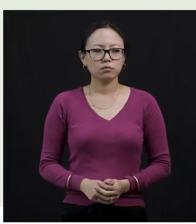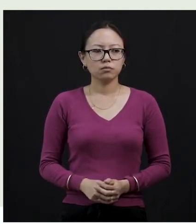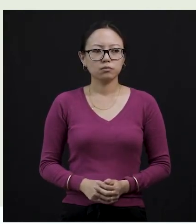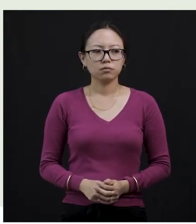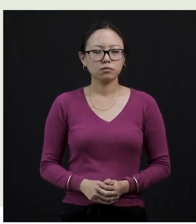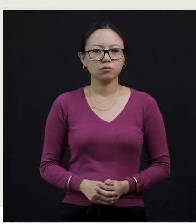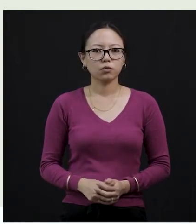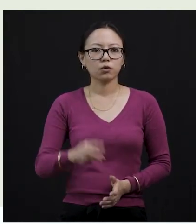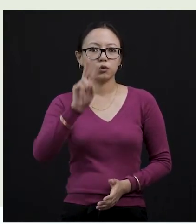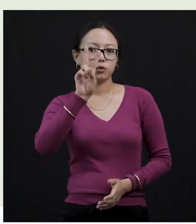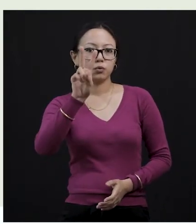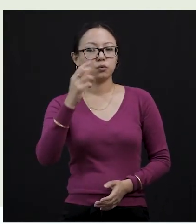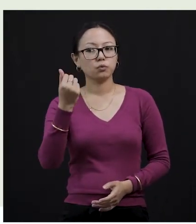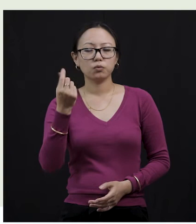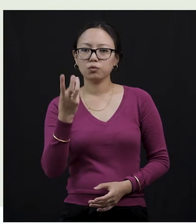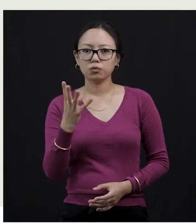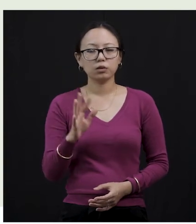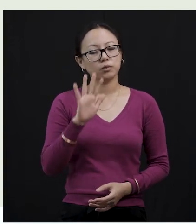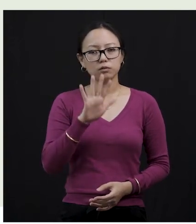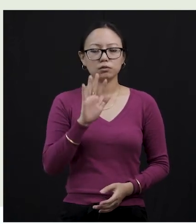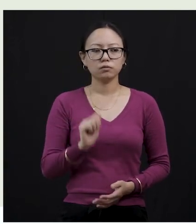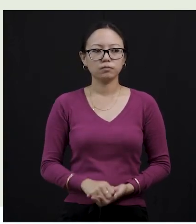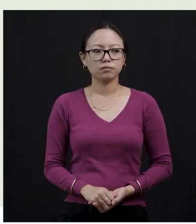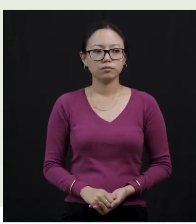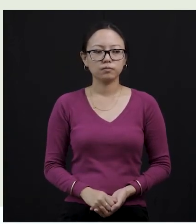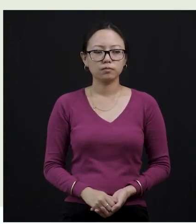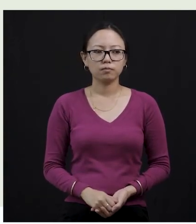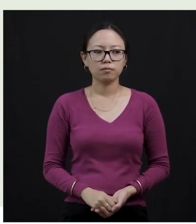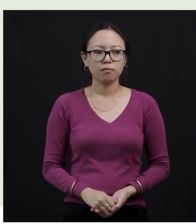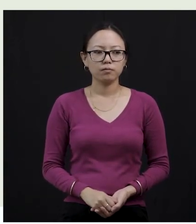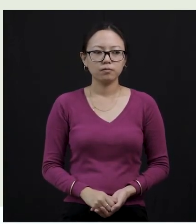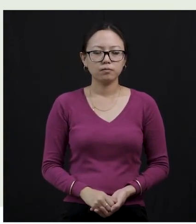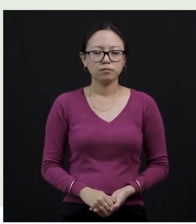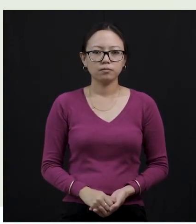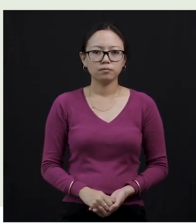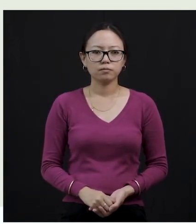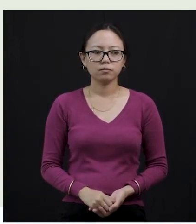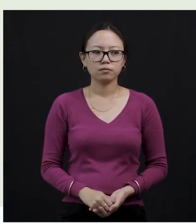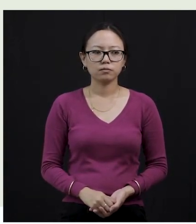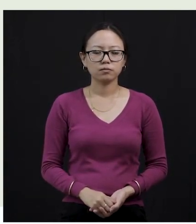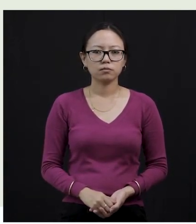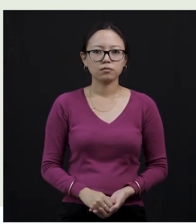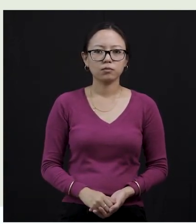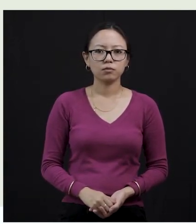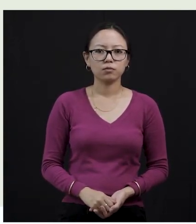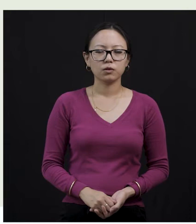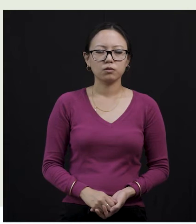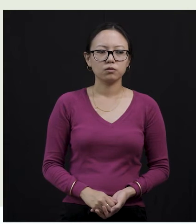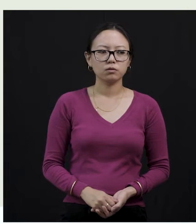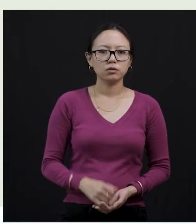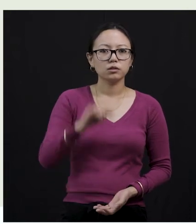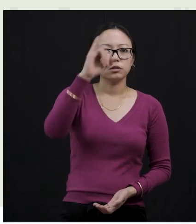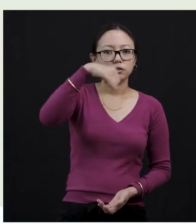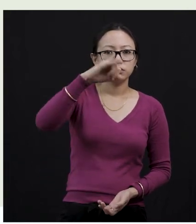with two-digit number. Okay, for this again, what you need to do, students, see here what it